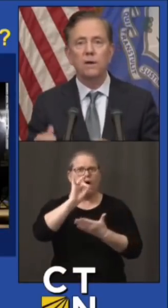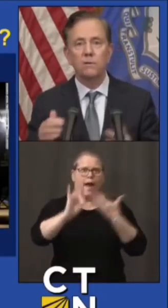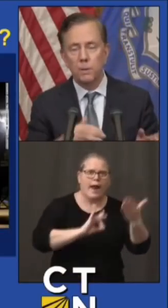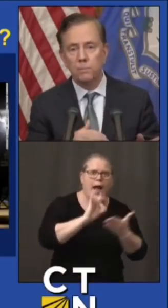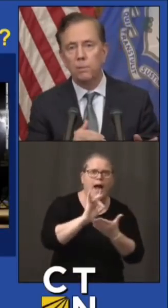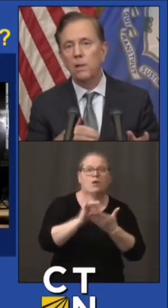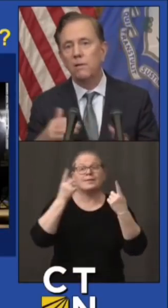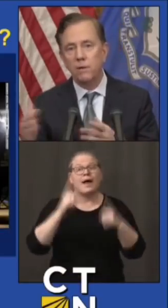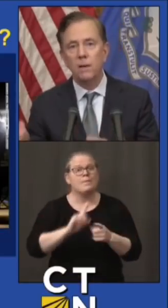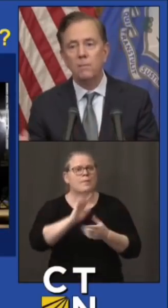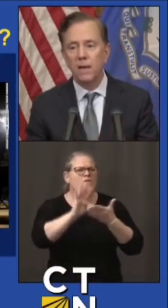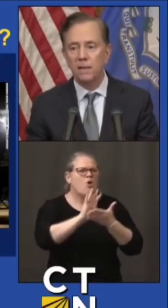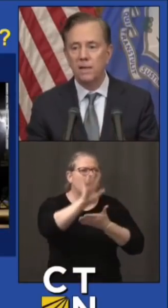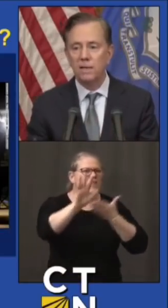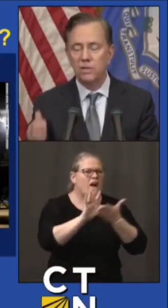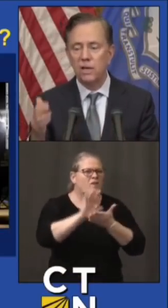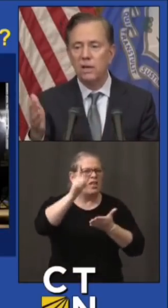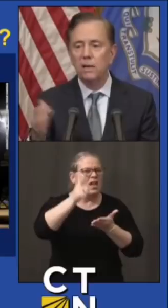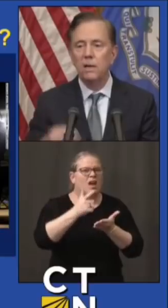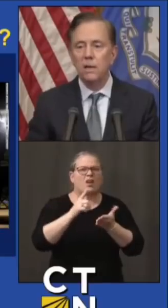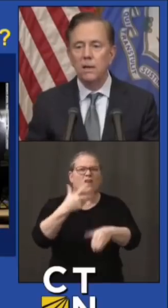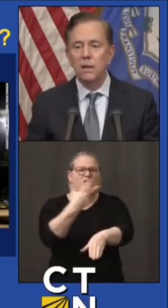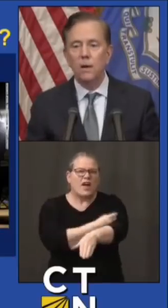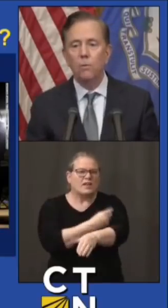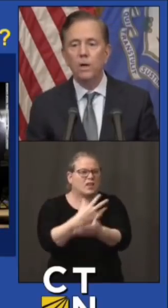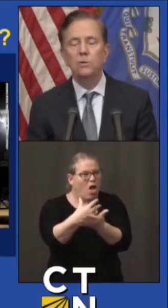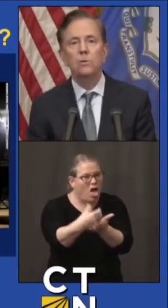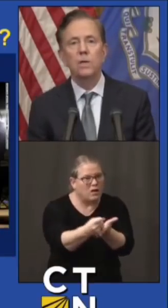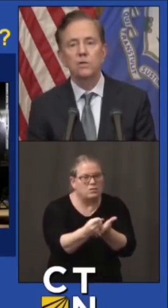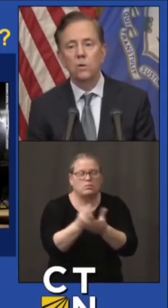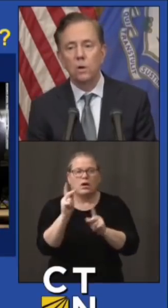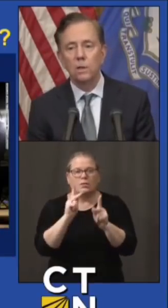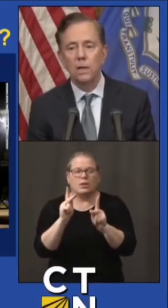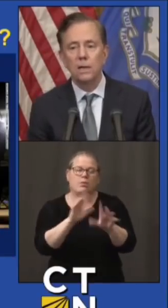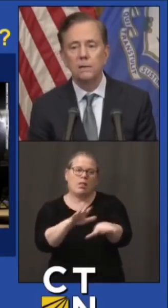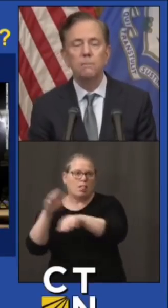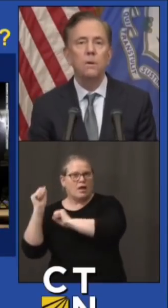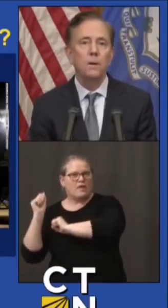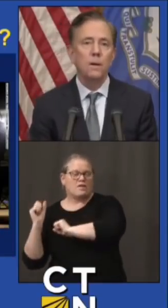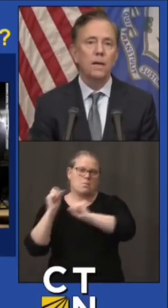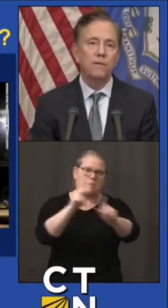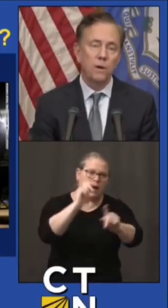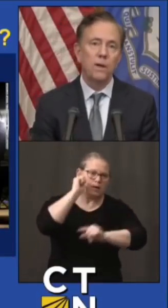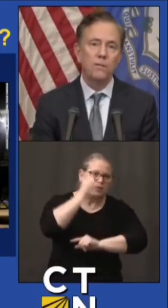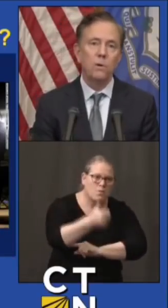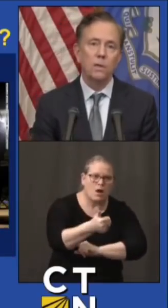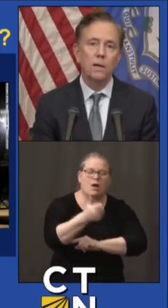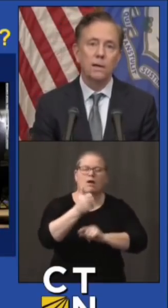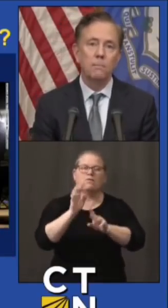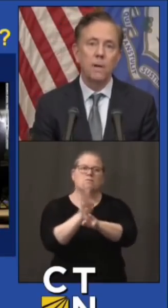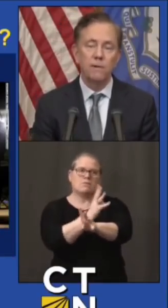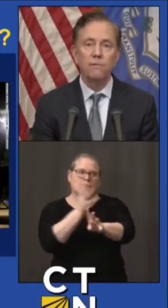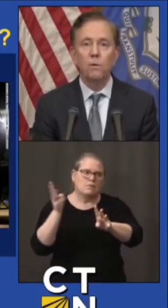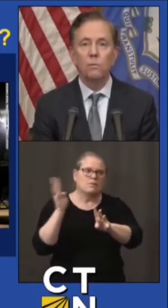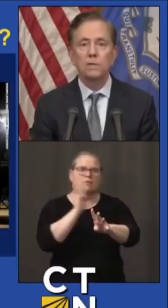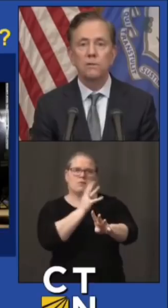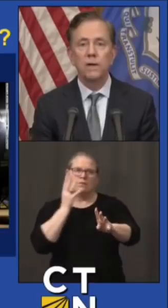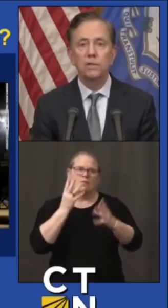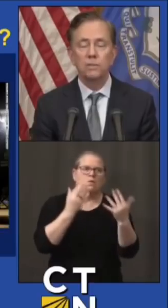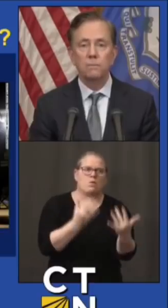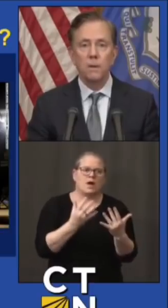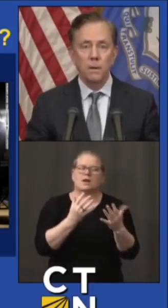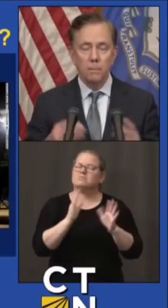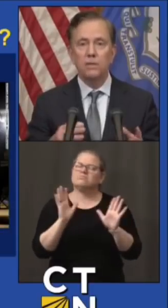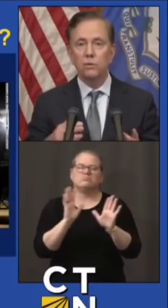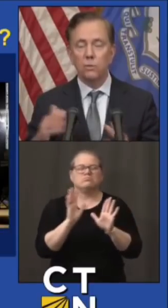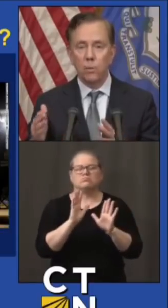5 hours. People left, came back the next day. We're going to do this online, and if you don't have online, make a phone